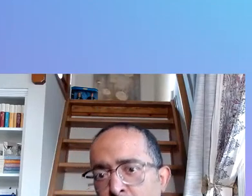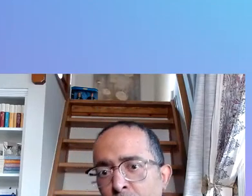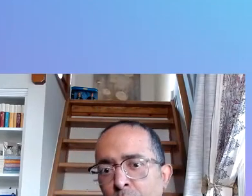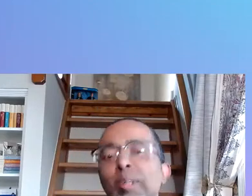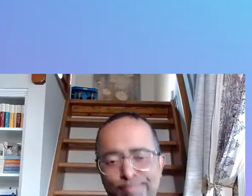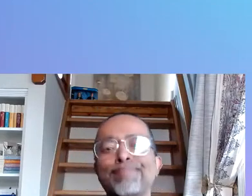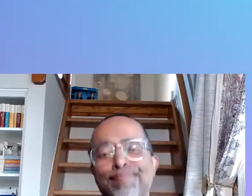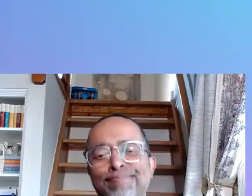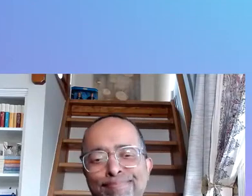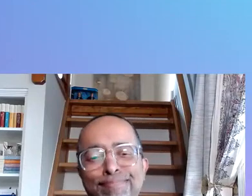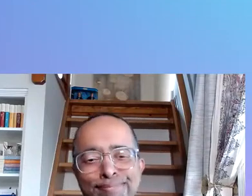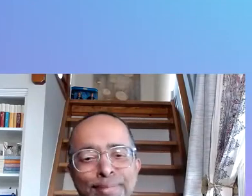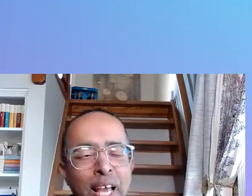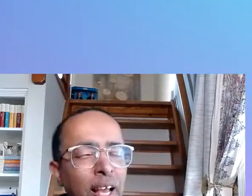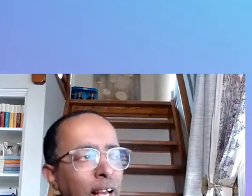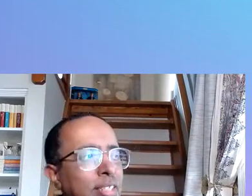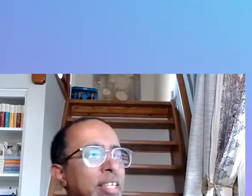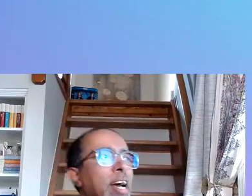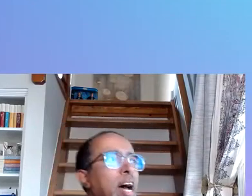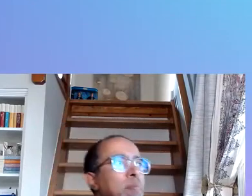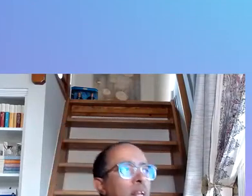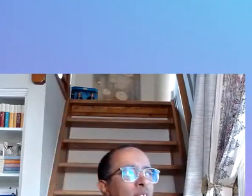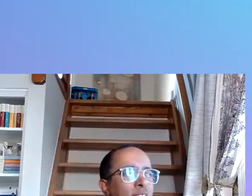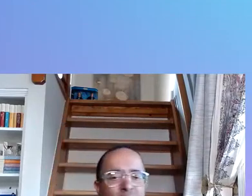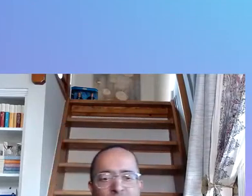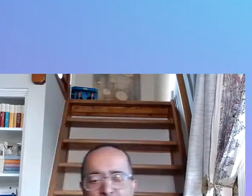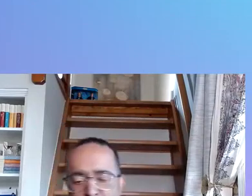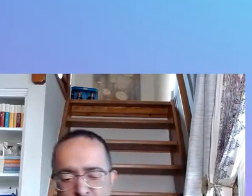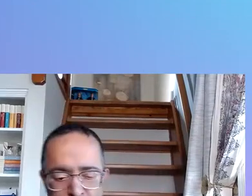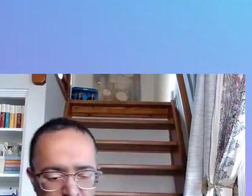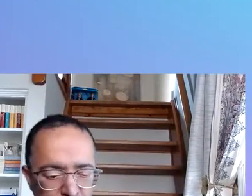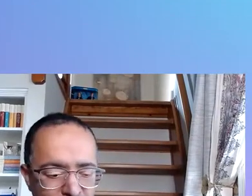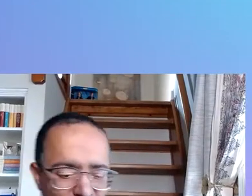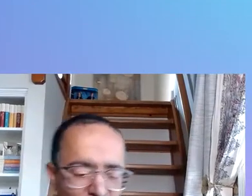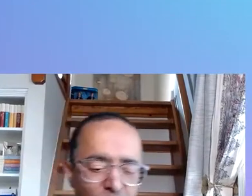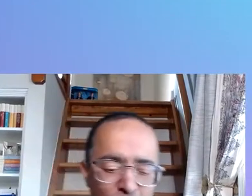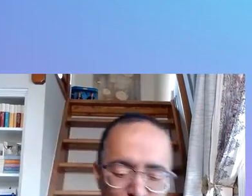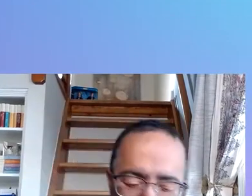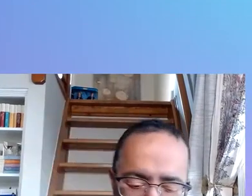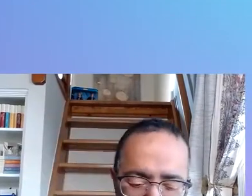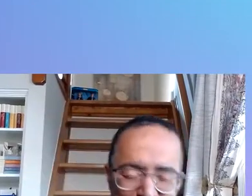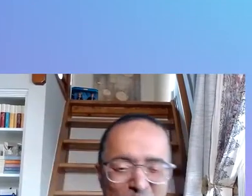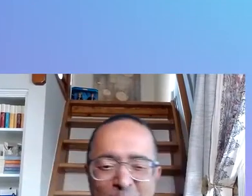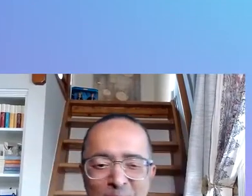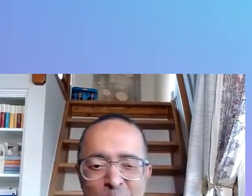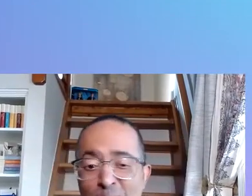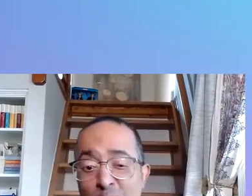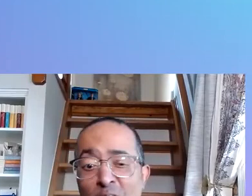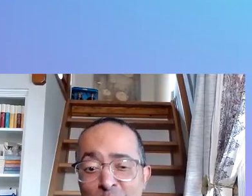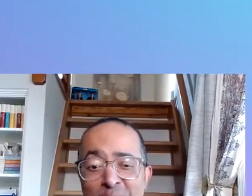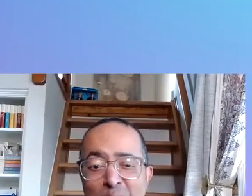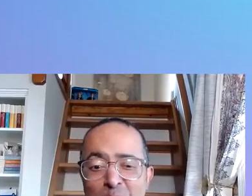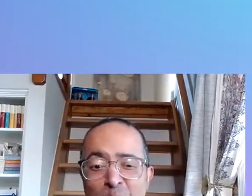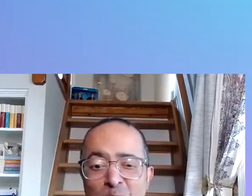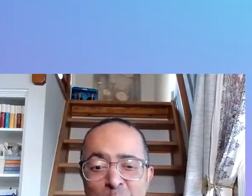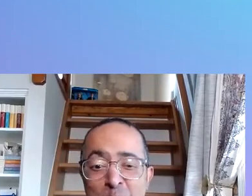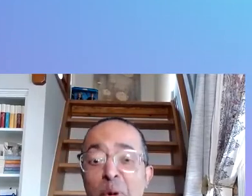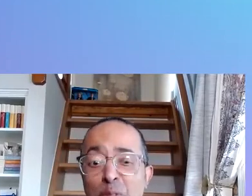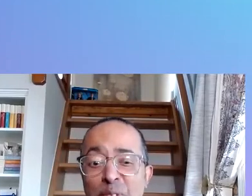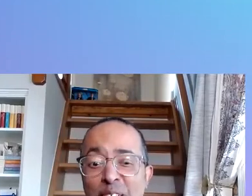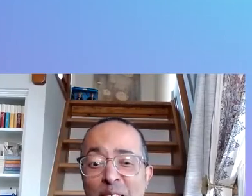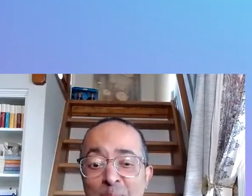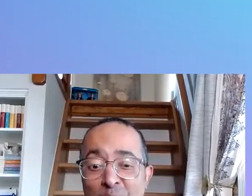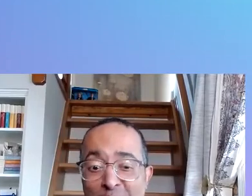legacy software versus new software. Yeah, I mean, I think that usually when it's gotten that bad, because I've been that